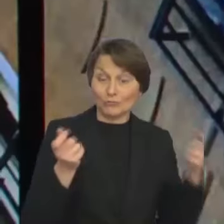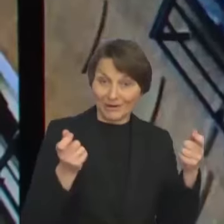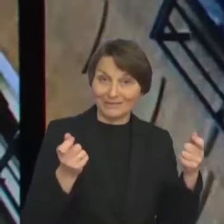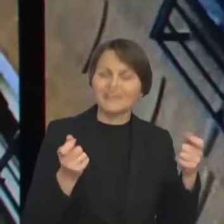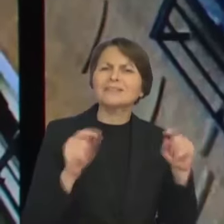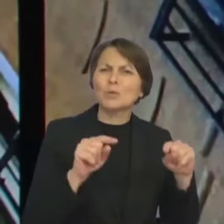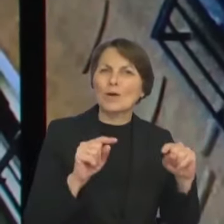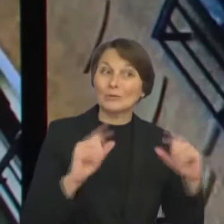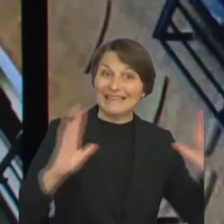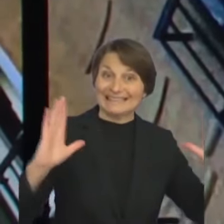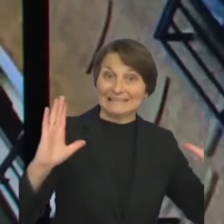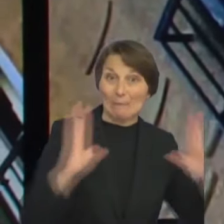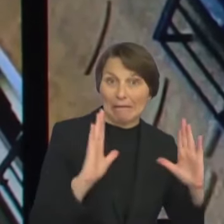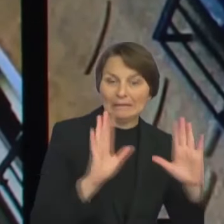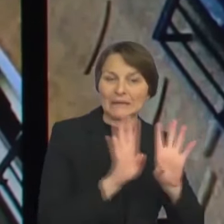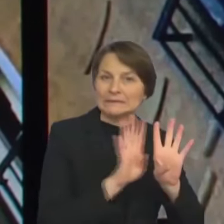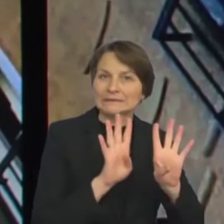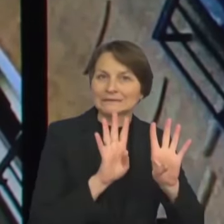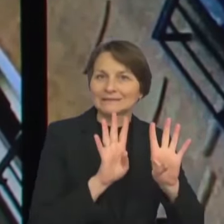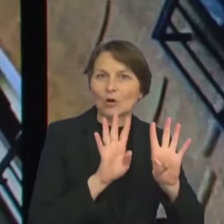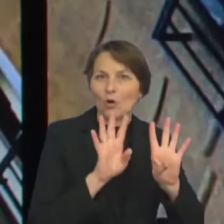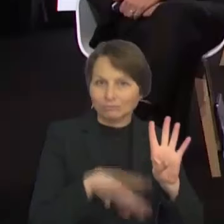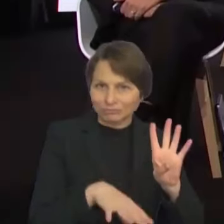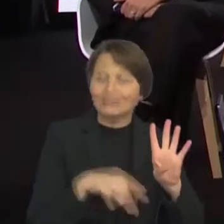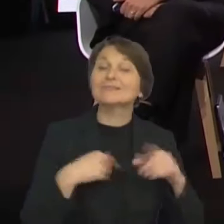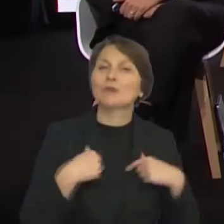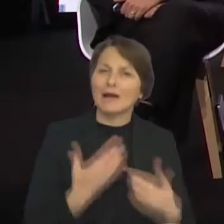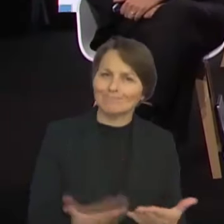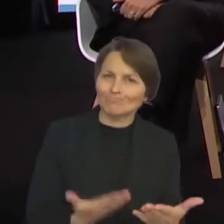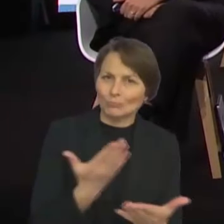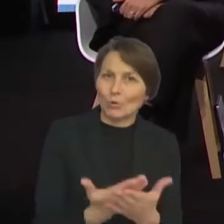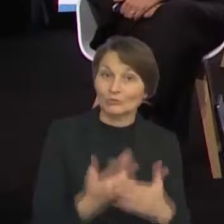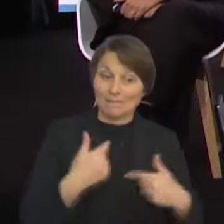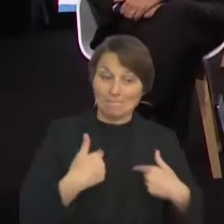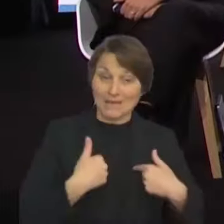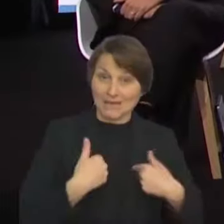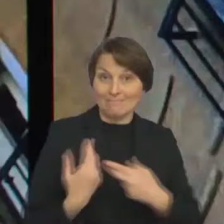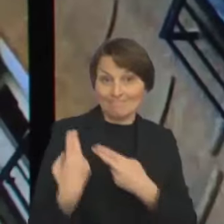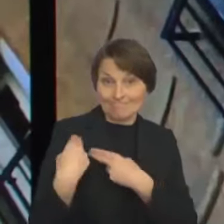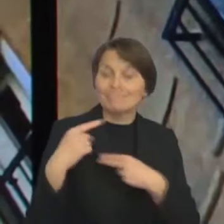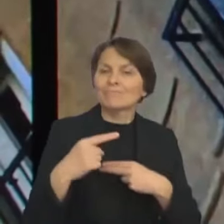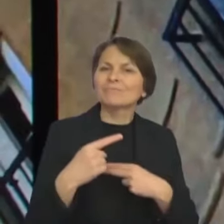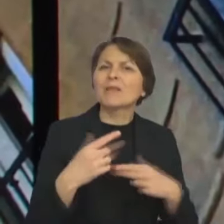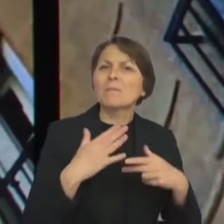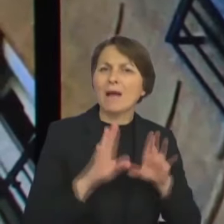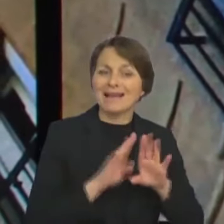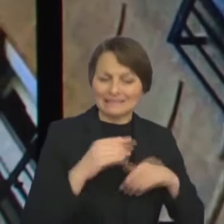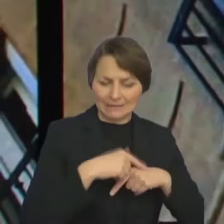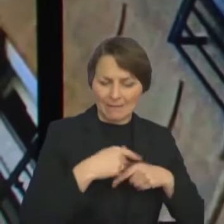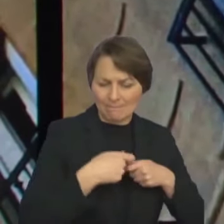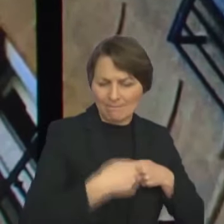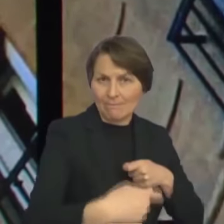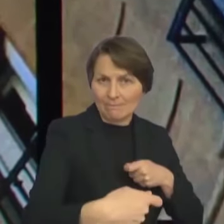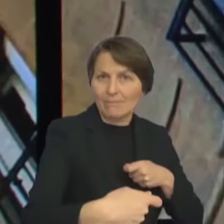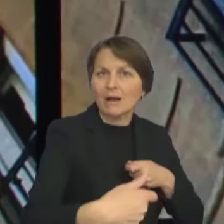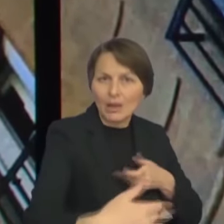directors, I propose to the board that my mandate be terminated a year early from 2021. And